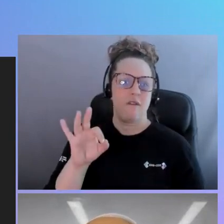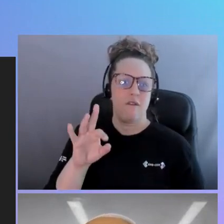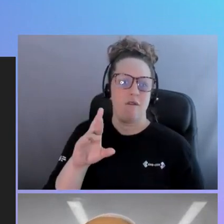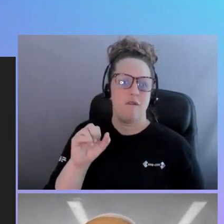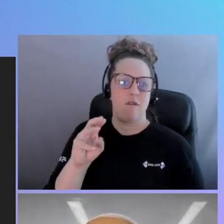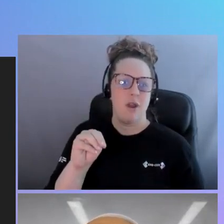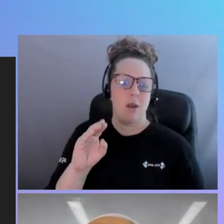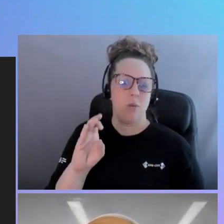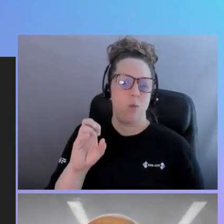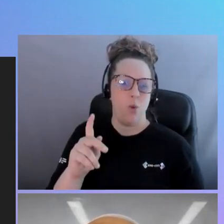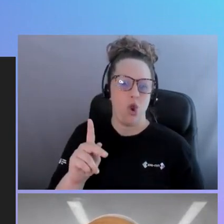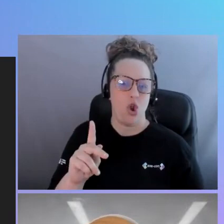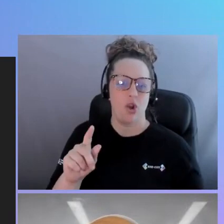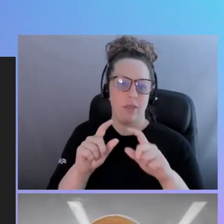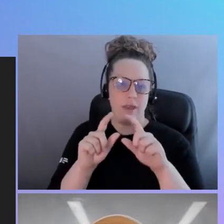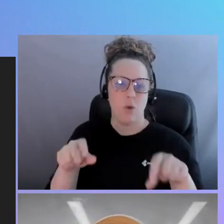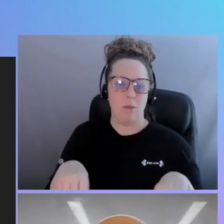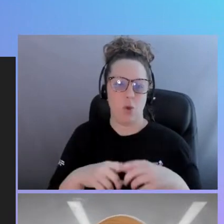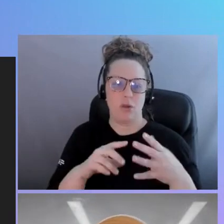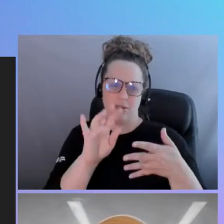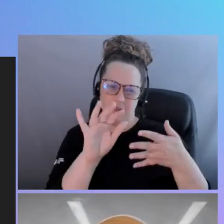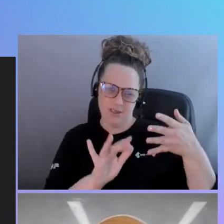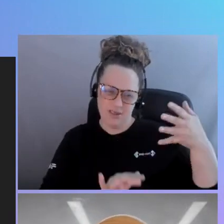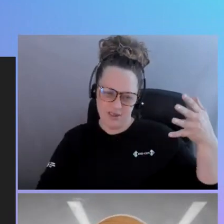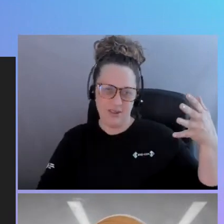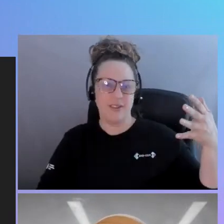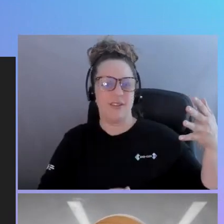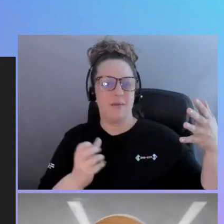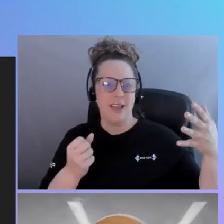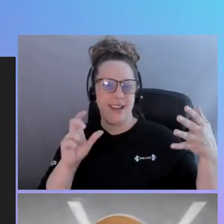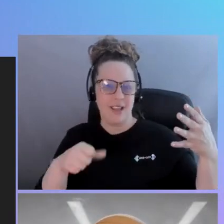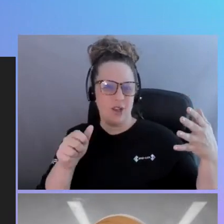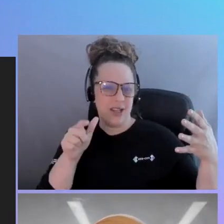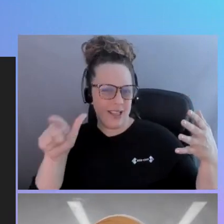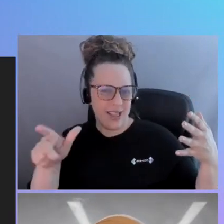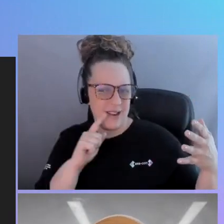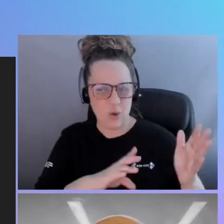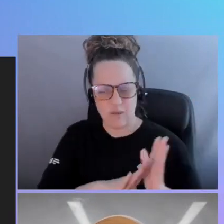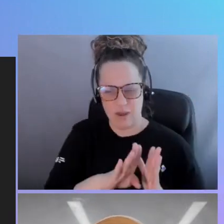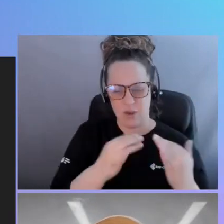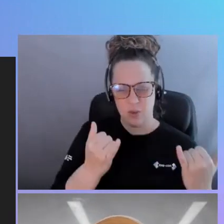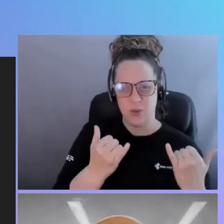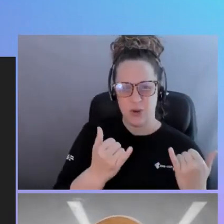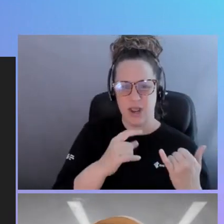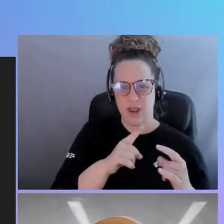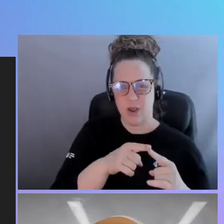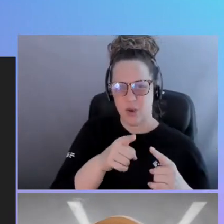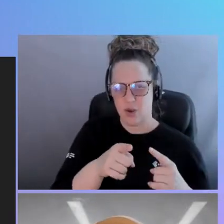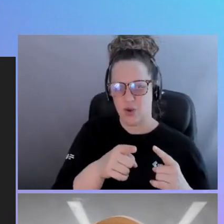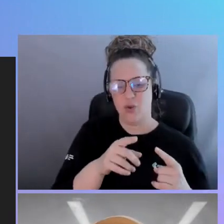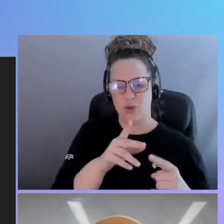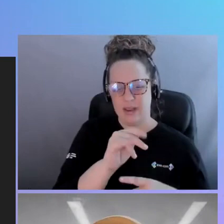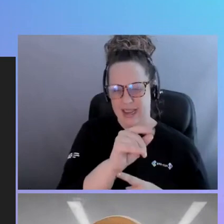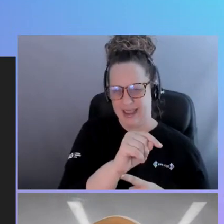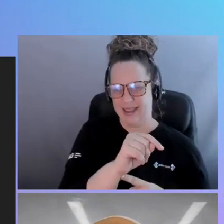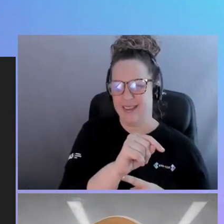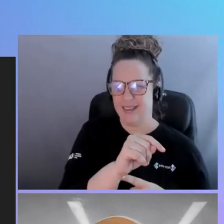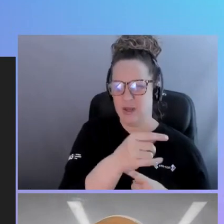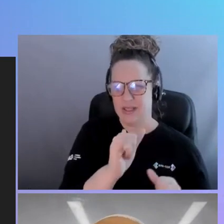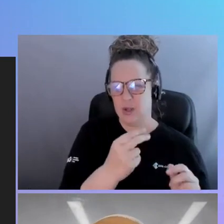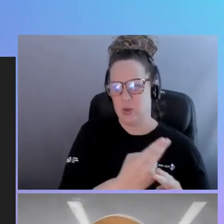was introduced many years later. But if you are developing today apps in UIKit, you a lot of times still